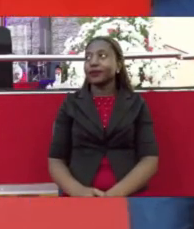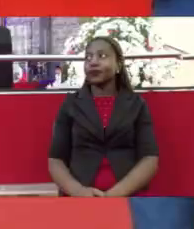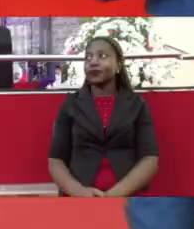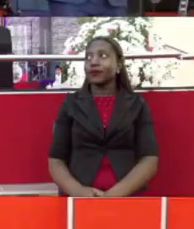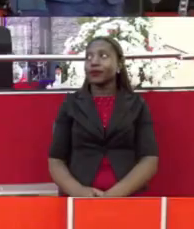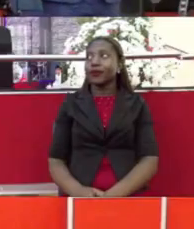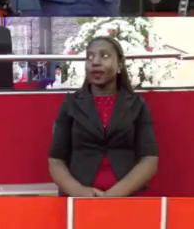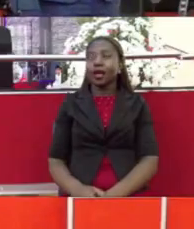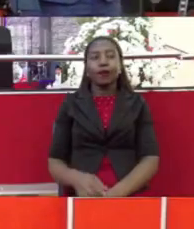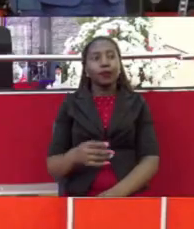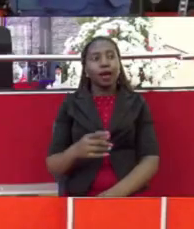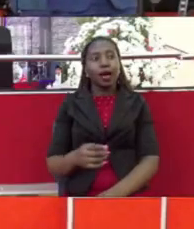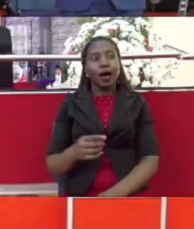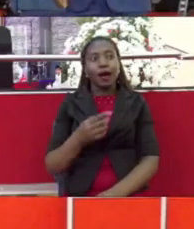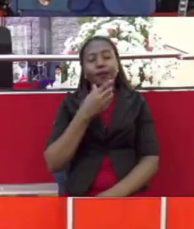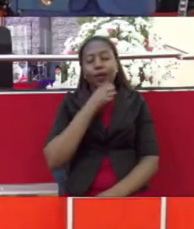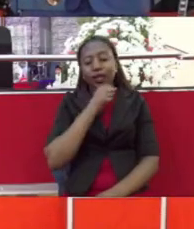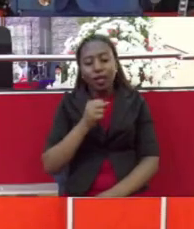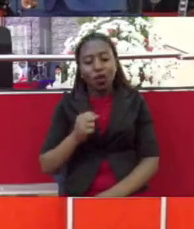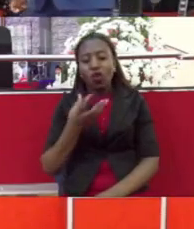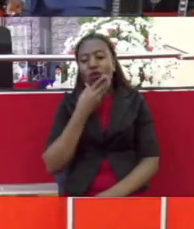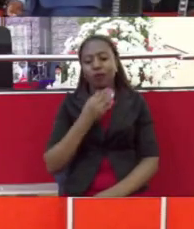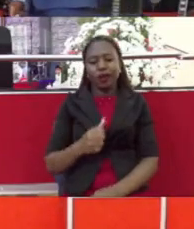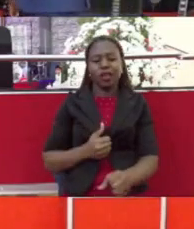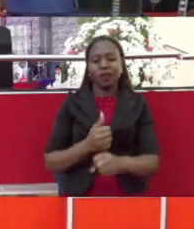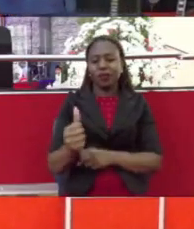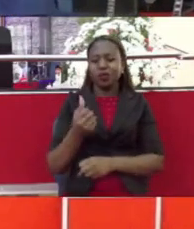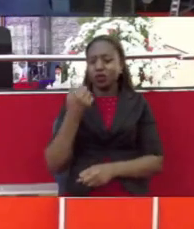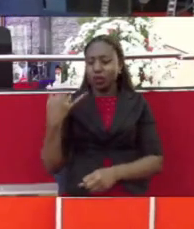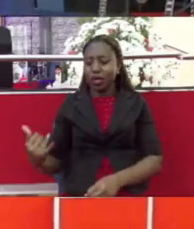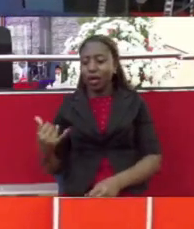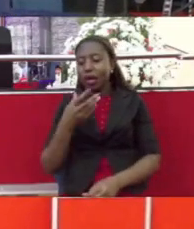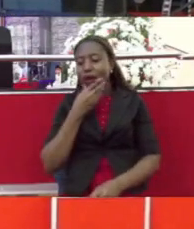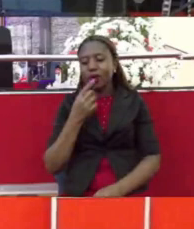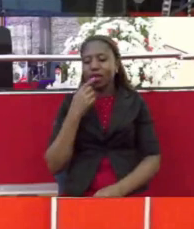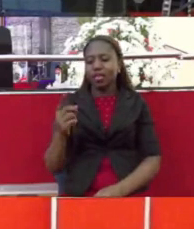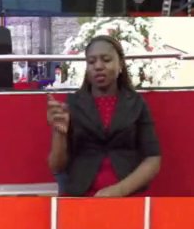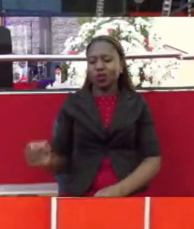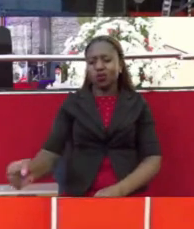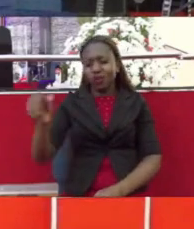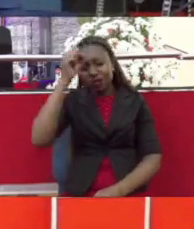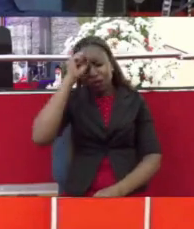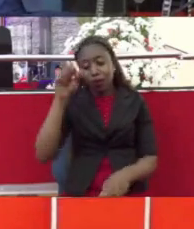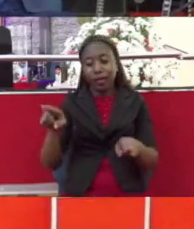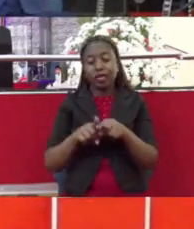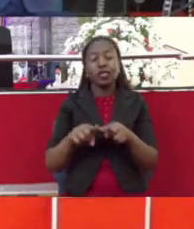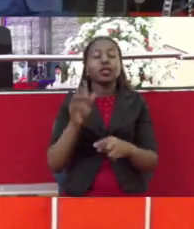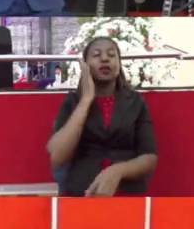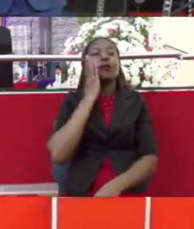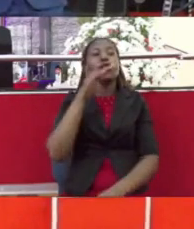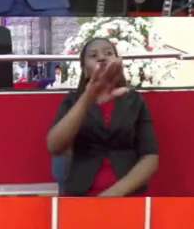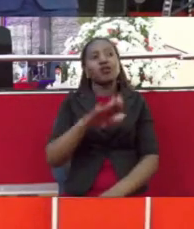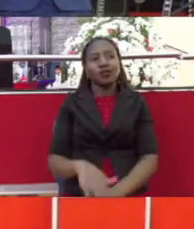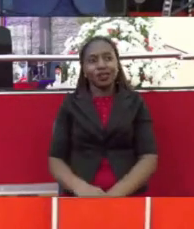Akamwambia kwamba wewe ni mjinga kama mama yako. Yeah, but he did that. He did, and it's a mzee who told me. But then I'm getting